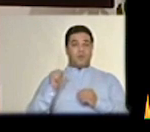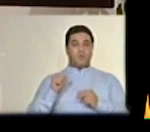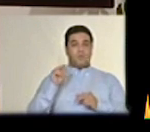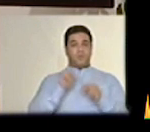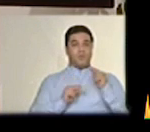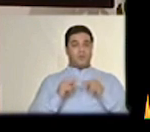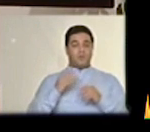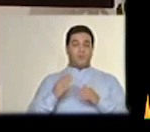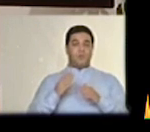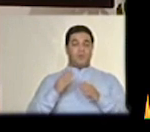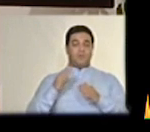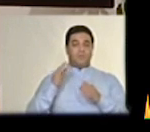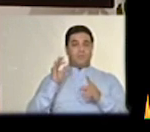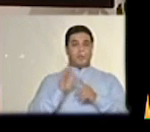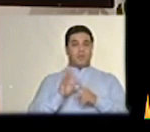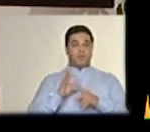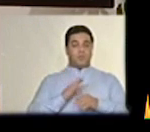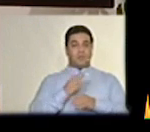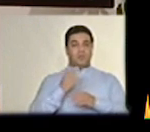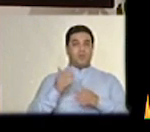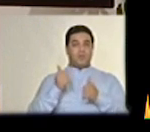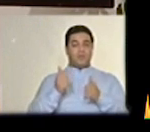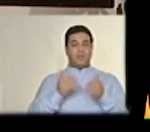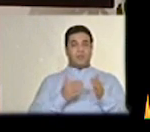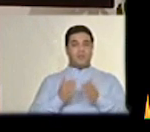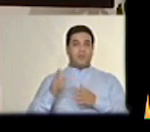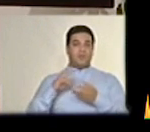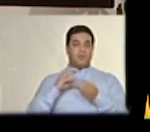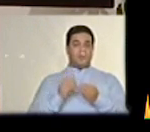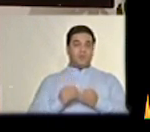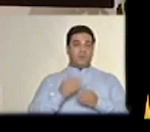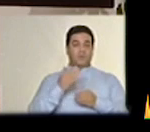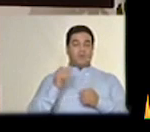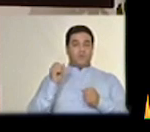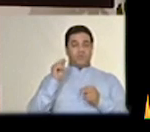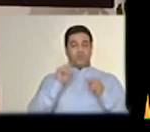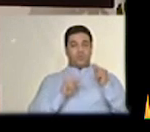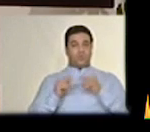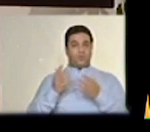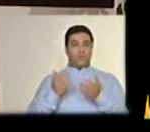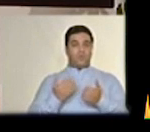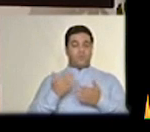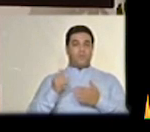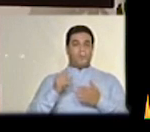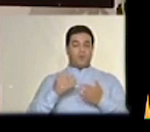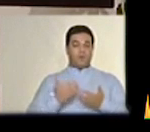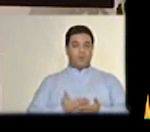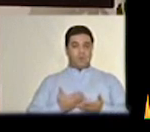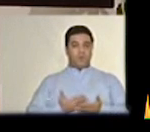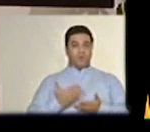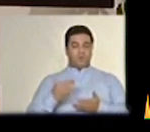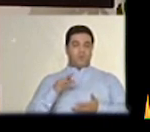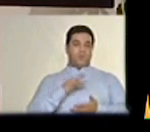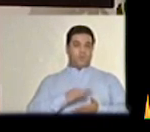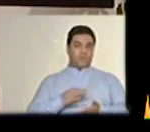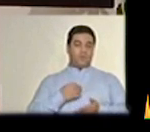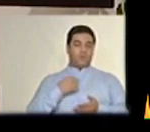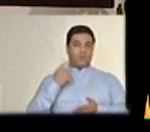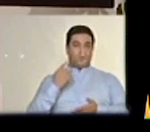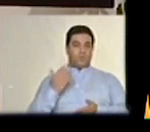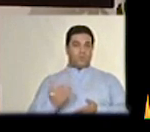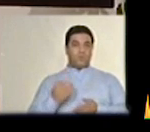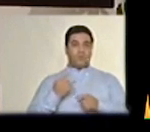darsida maqsadi bo'lgan sizlarga ezgulik to'g'risidagi fazilatlarni siz anglab boryapsiz va kundalik hayotingizda qo'llay olasiz deb